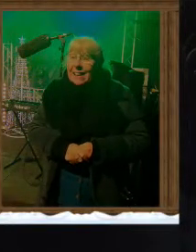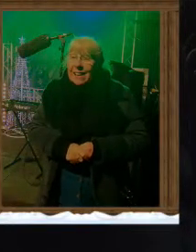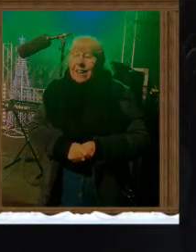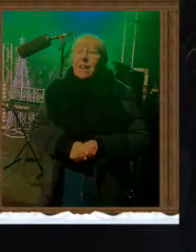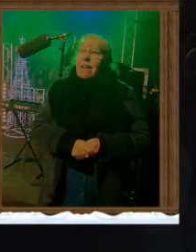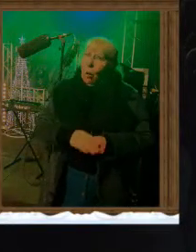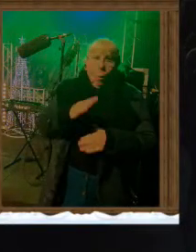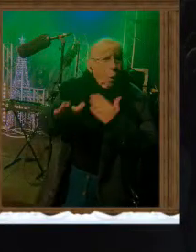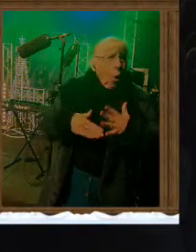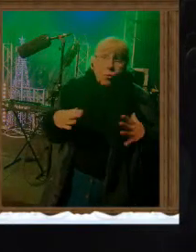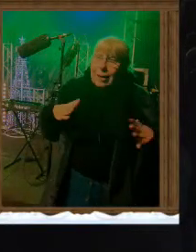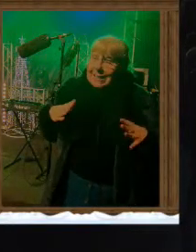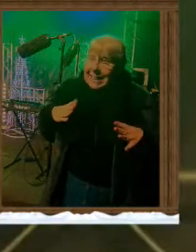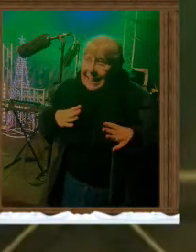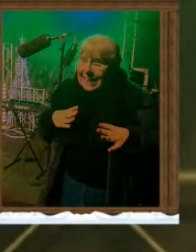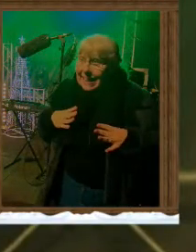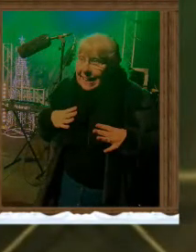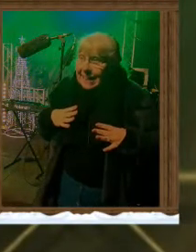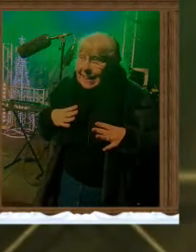Are we all ready?